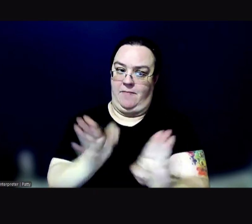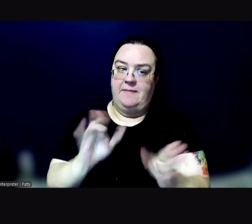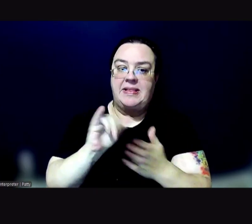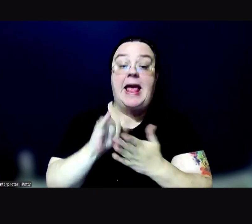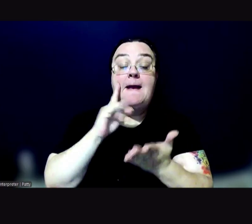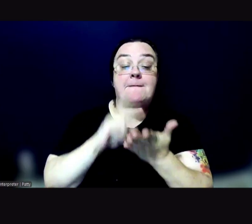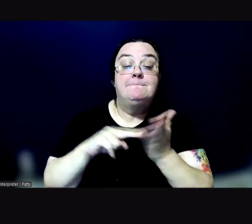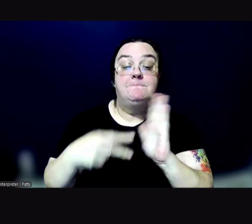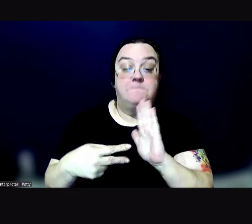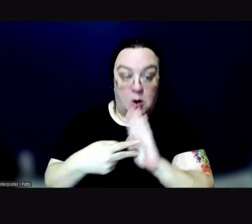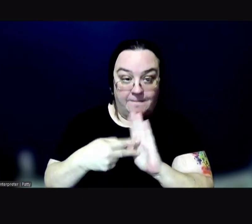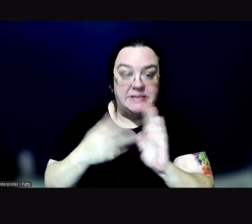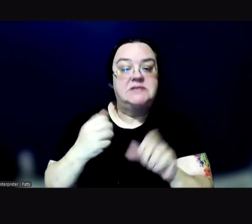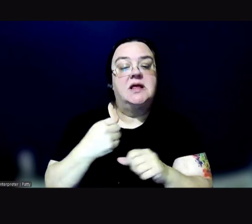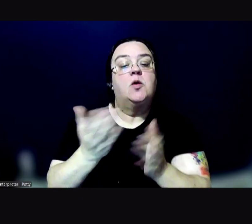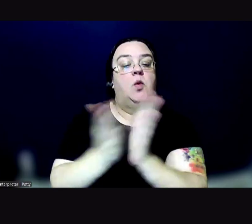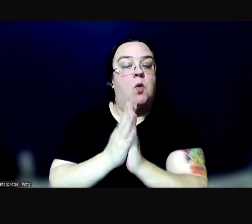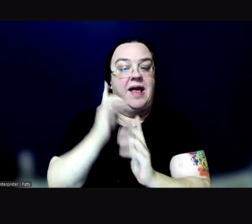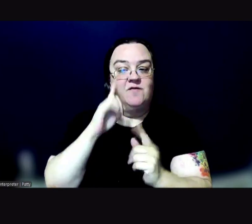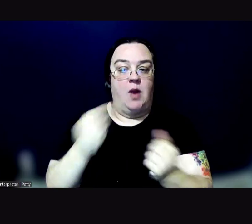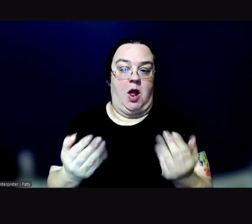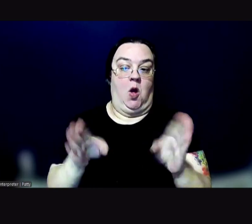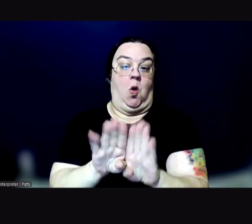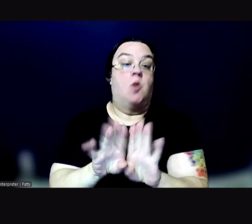into closed meeting.